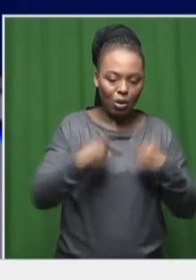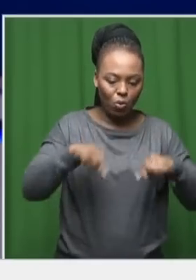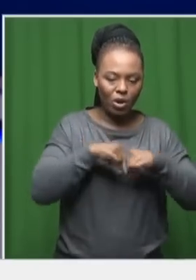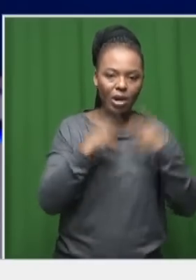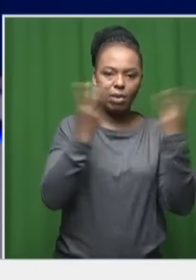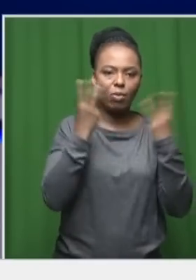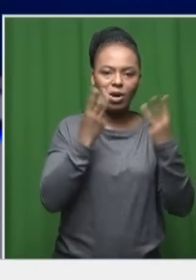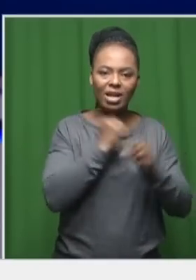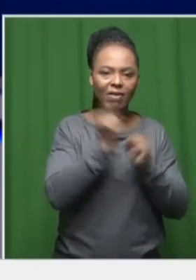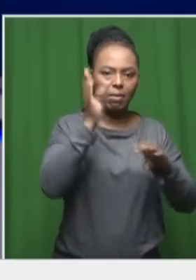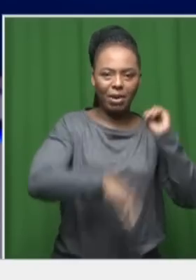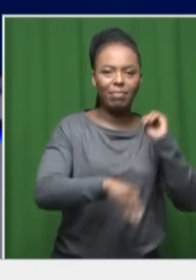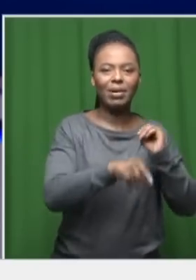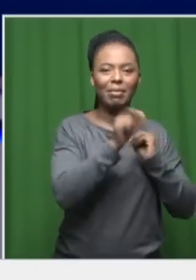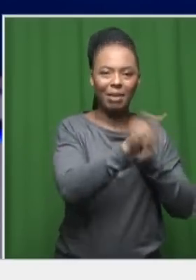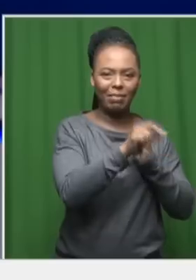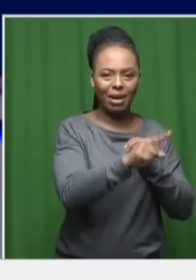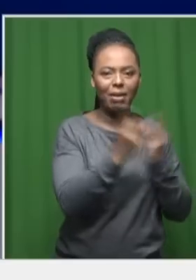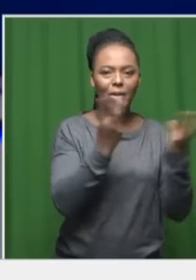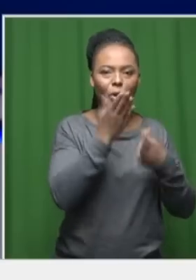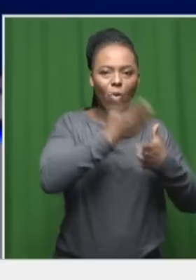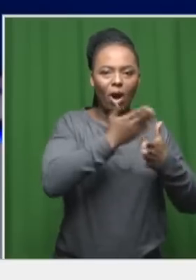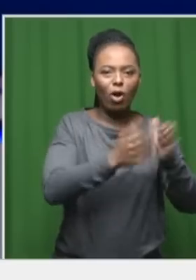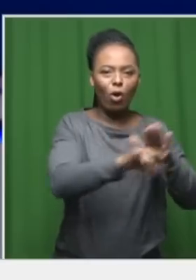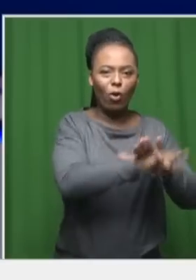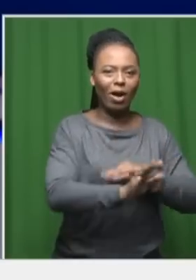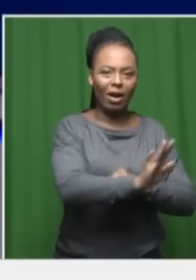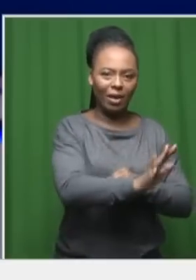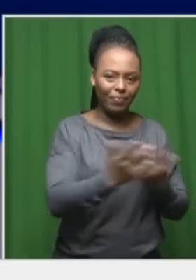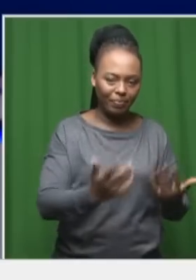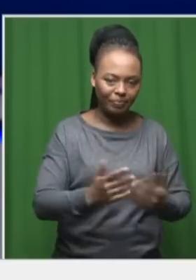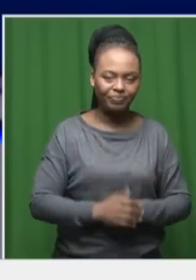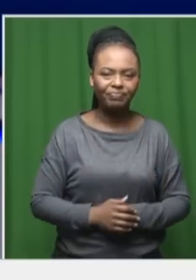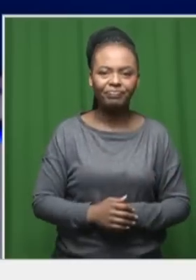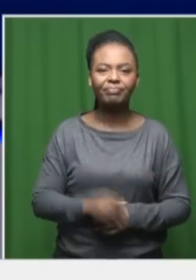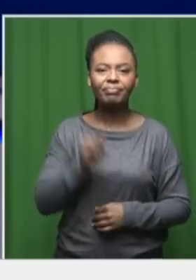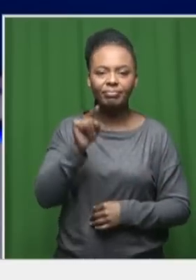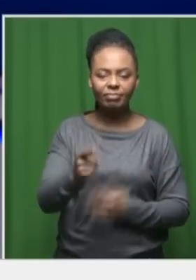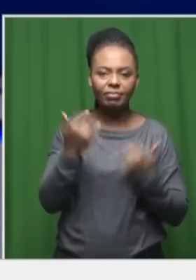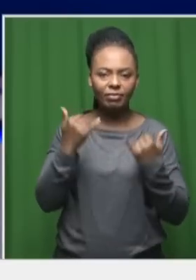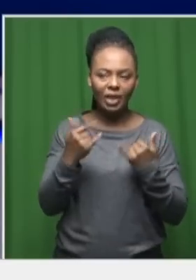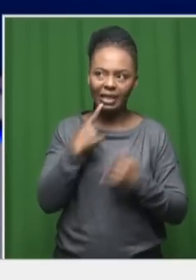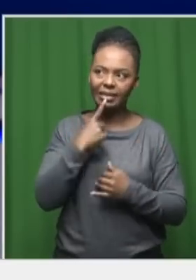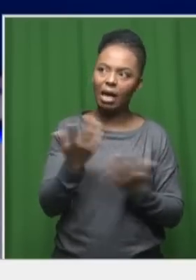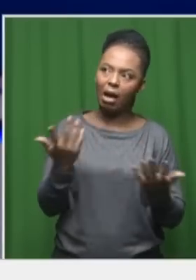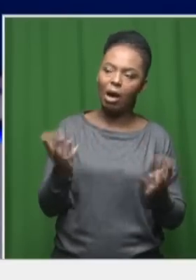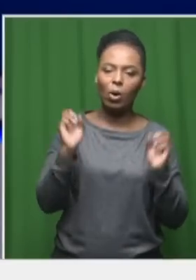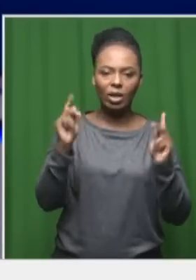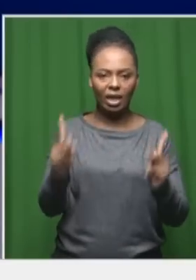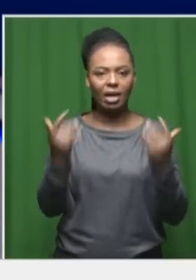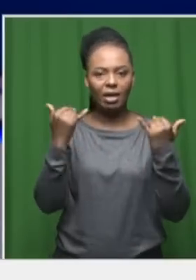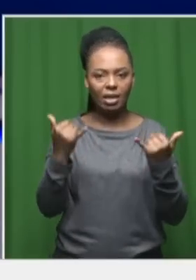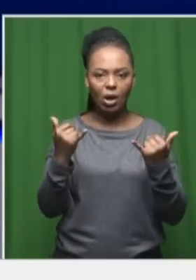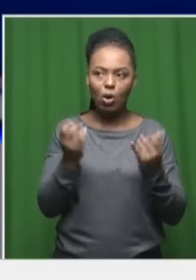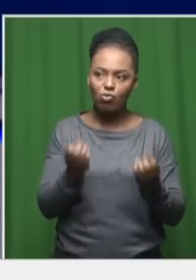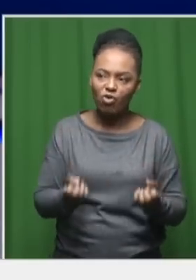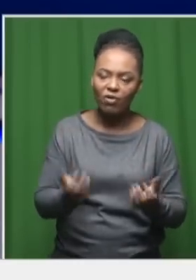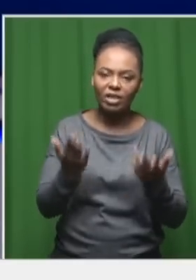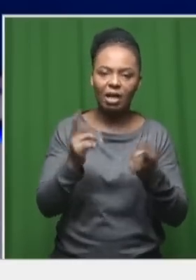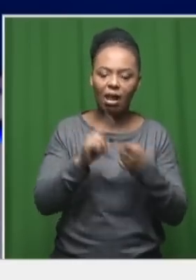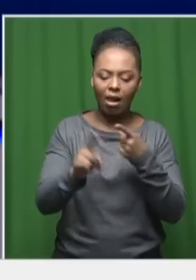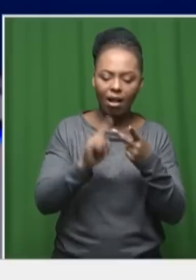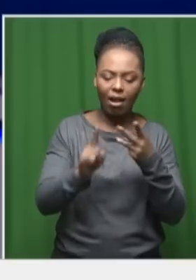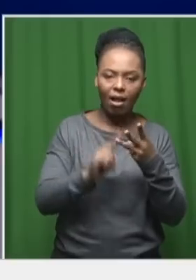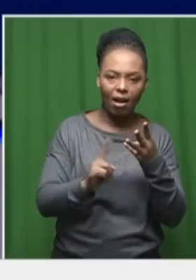people responsible, one. And two, we don't want to take an active posture to say, listen, there is a provision in certain, I know,